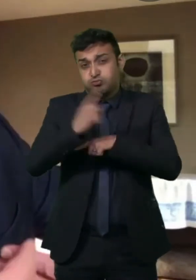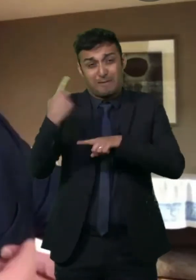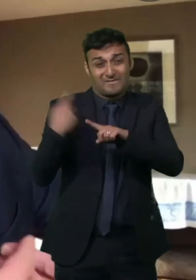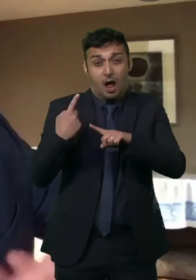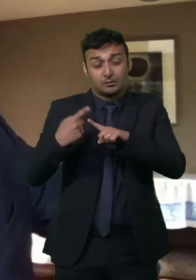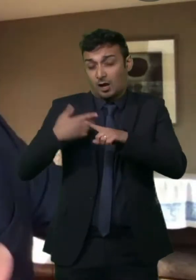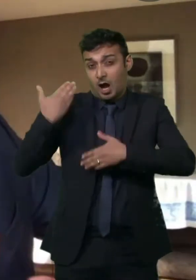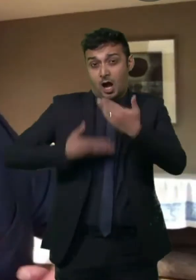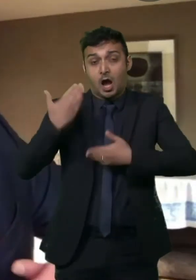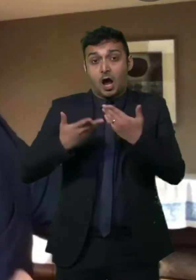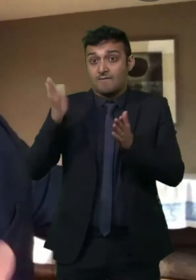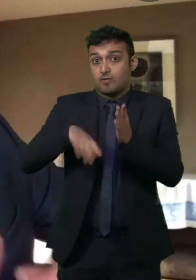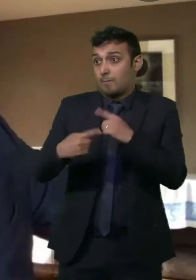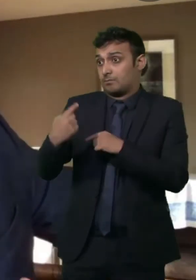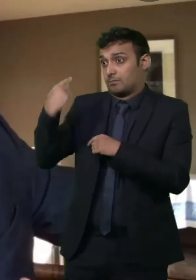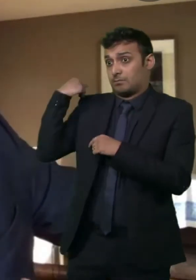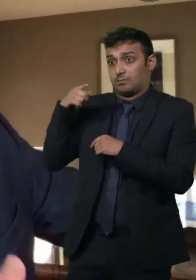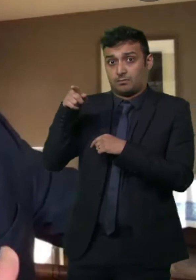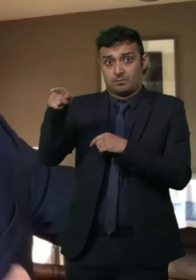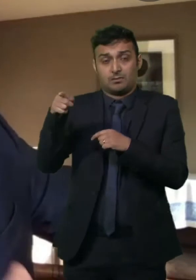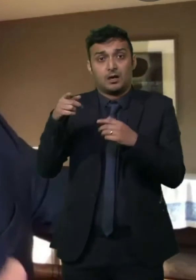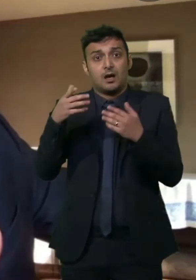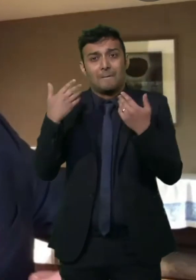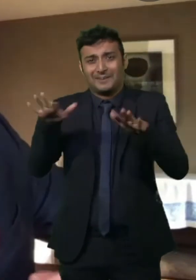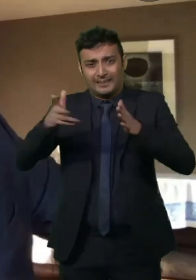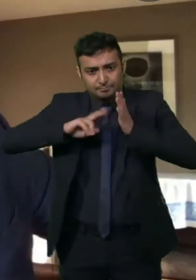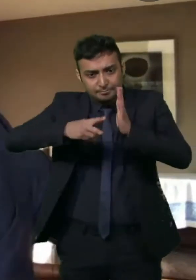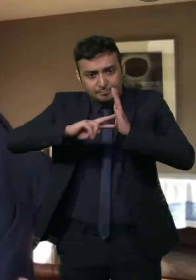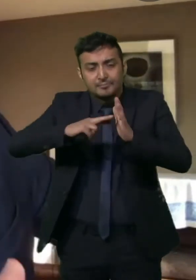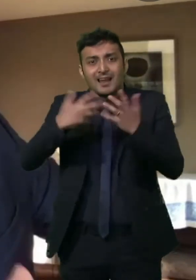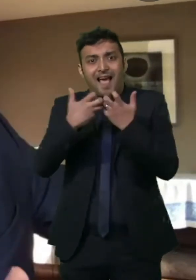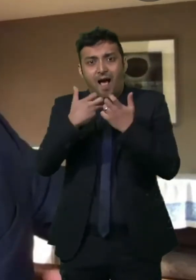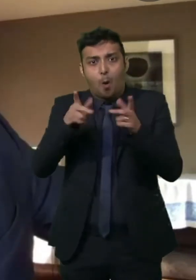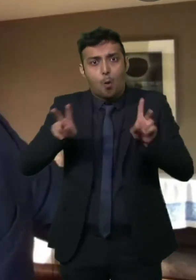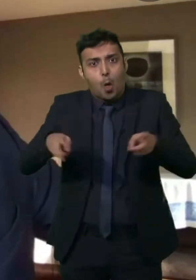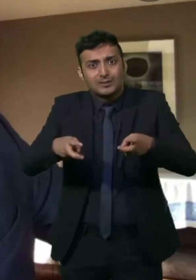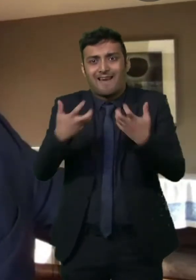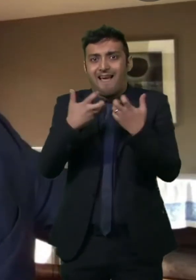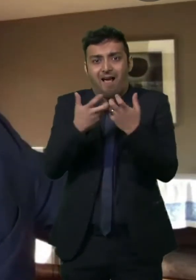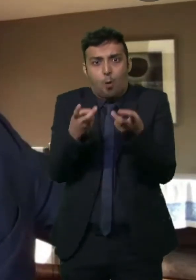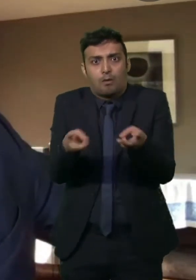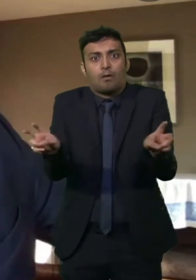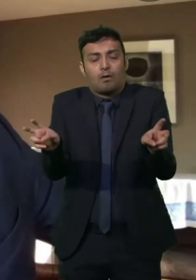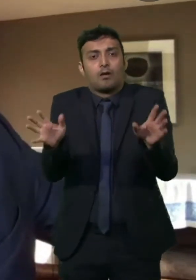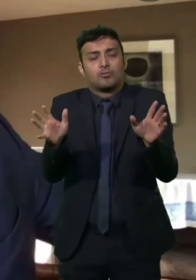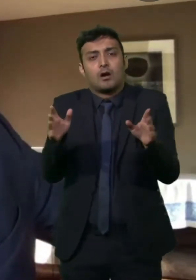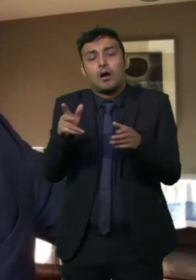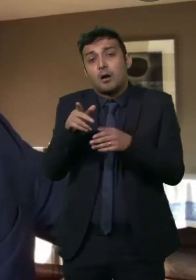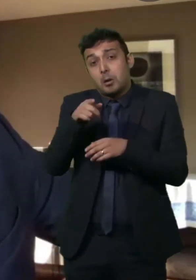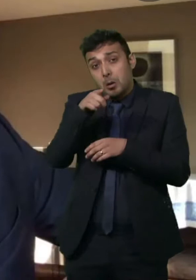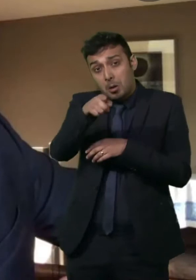to releasing the lockdown measures, won't you consider speeding up the release of lockdown